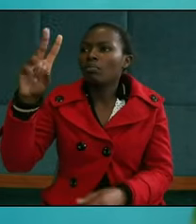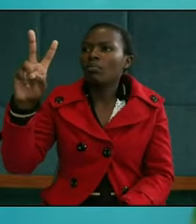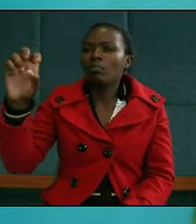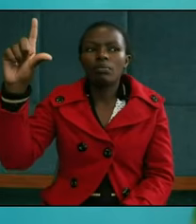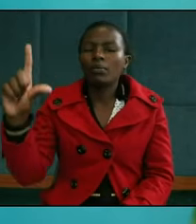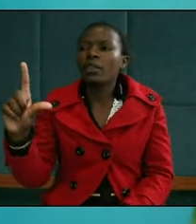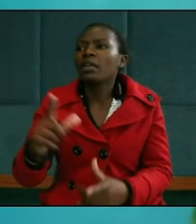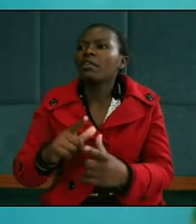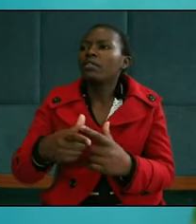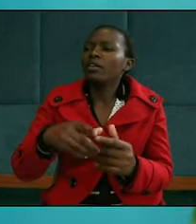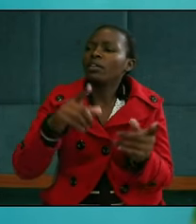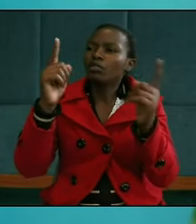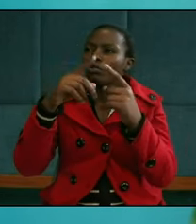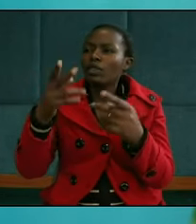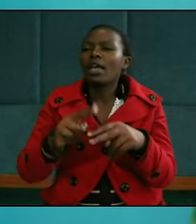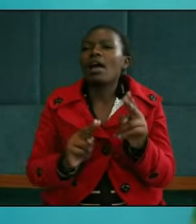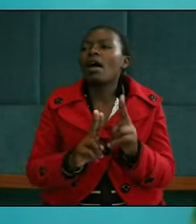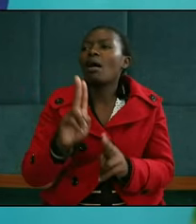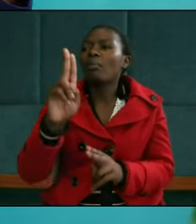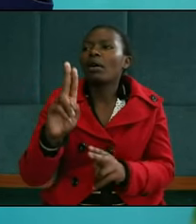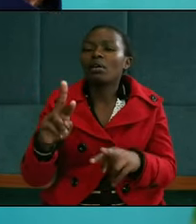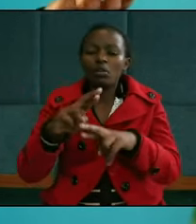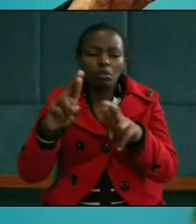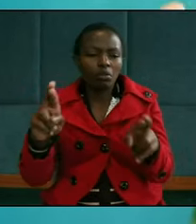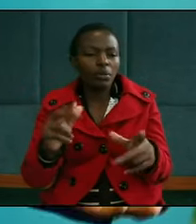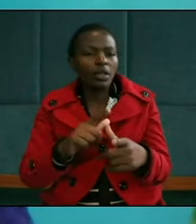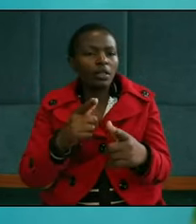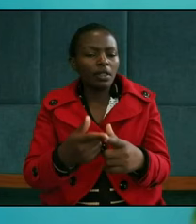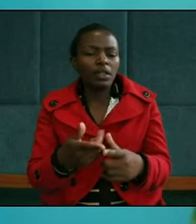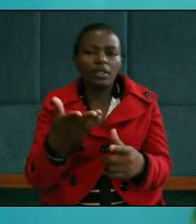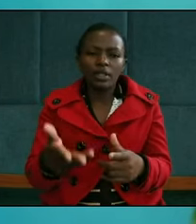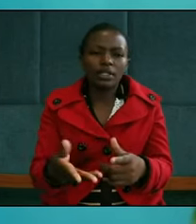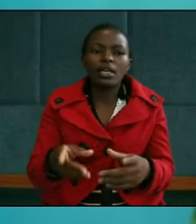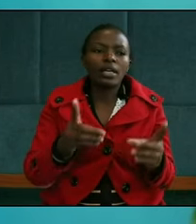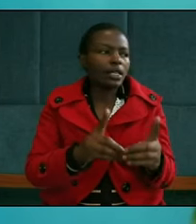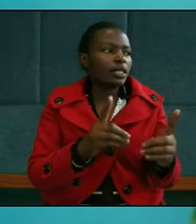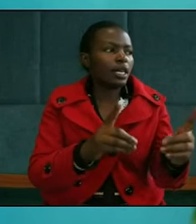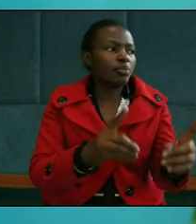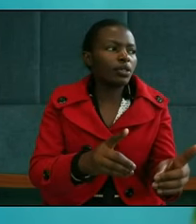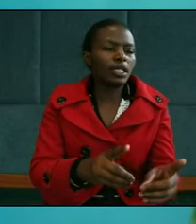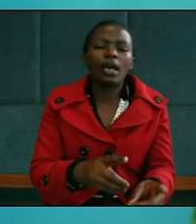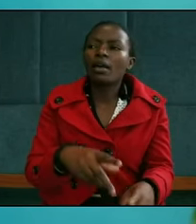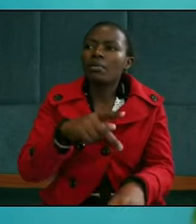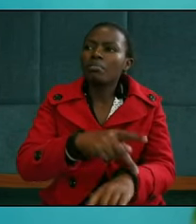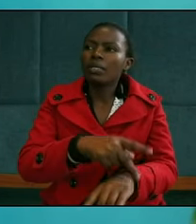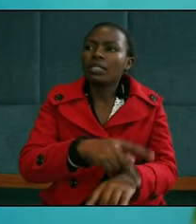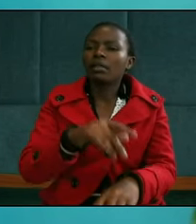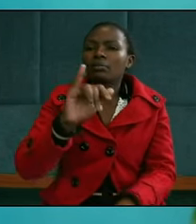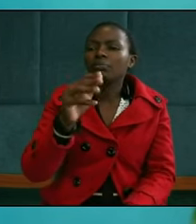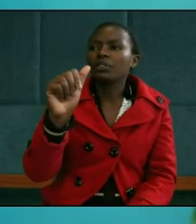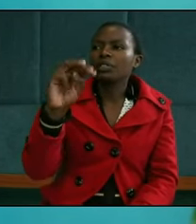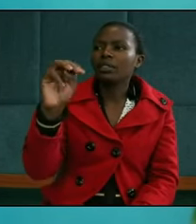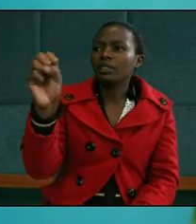the upper room where they were staying. The disciples now were Peter, James, John, Andrew, Philip, and Thomas, Bartholomew and